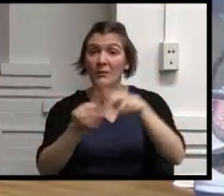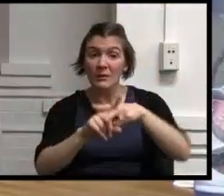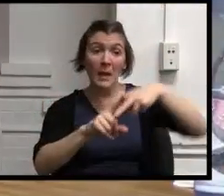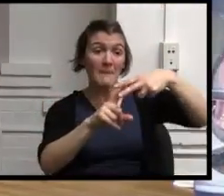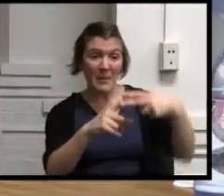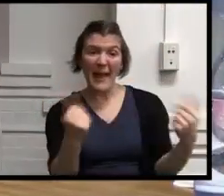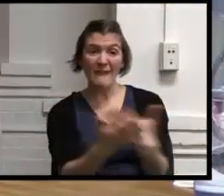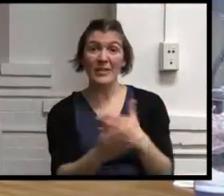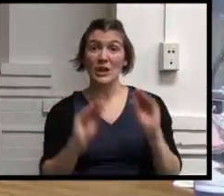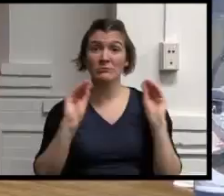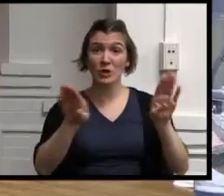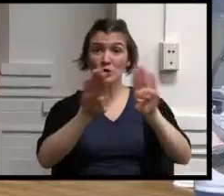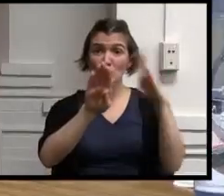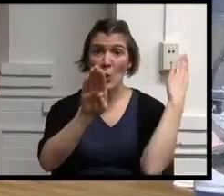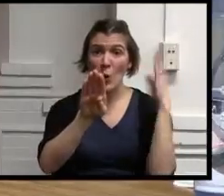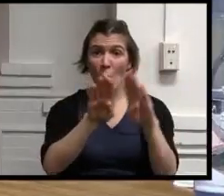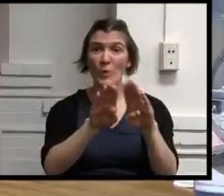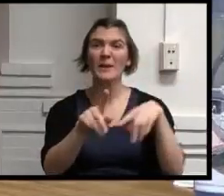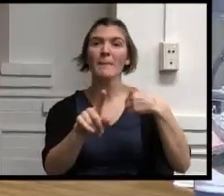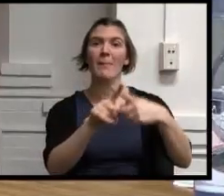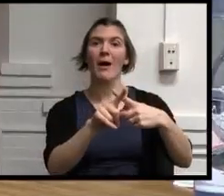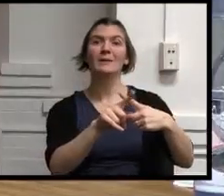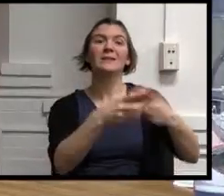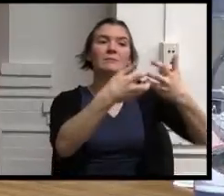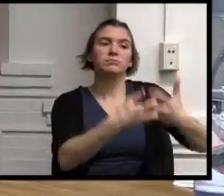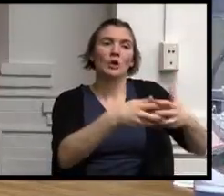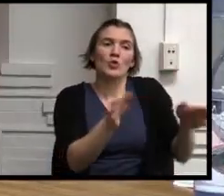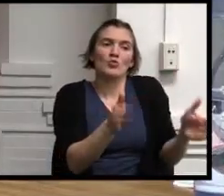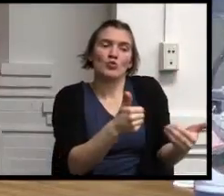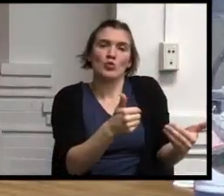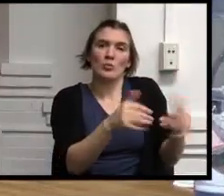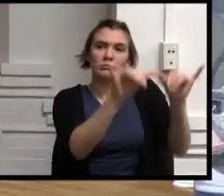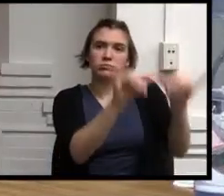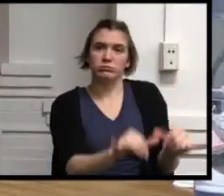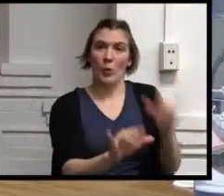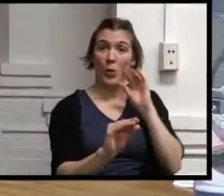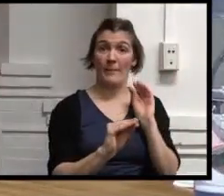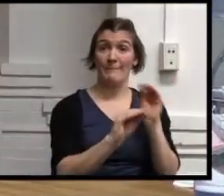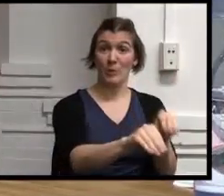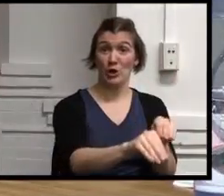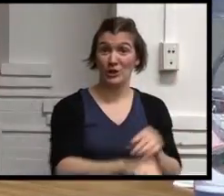plumbing, and completion of the mechanical room installation and the related systems.